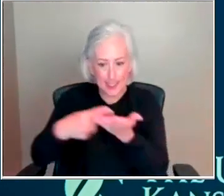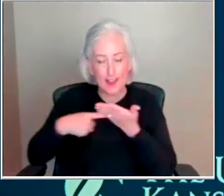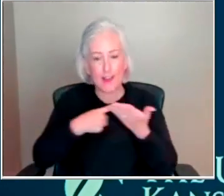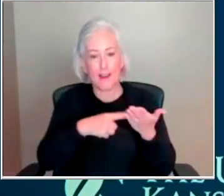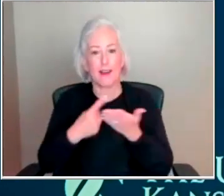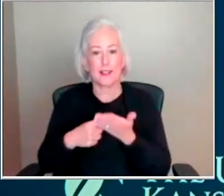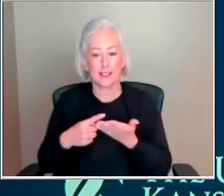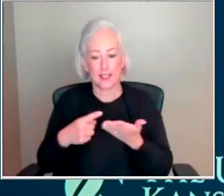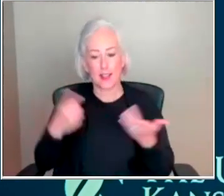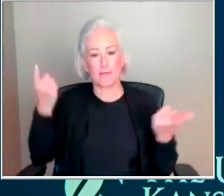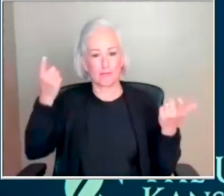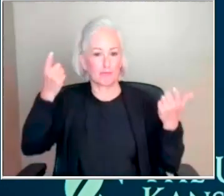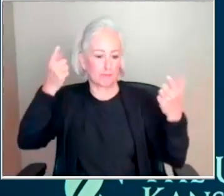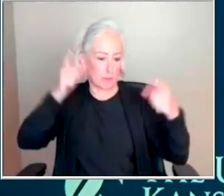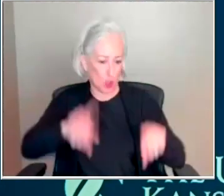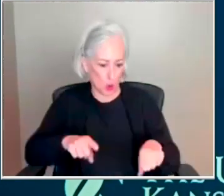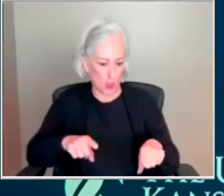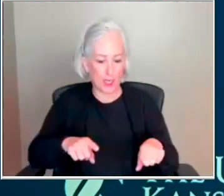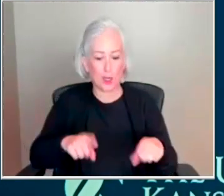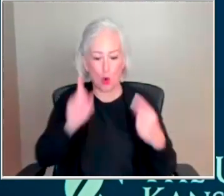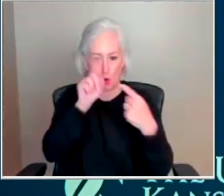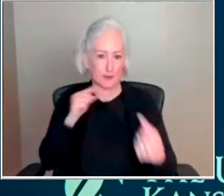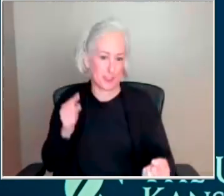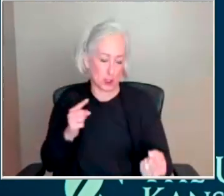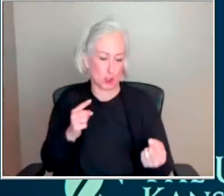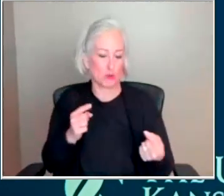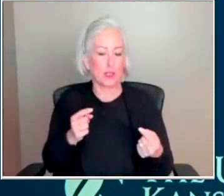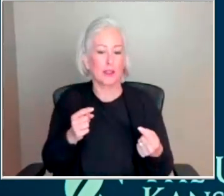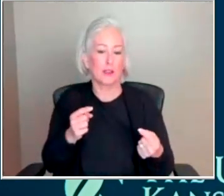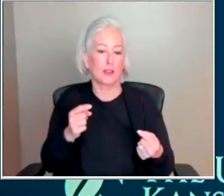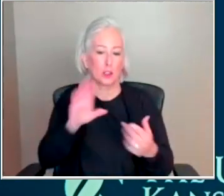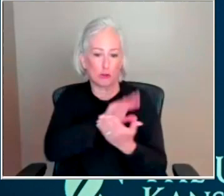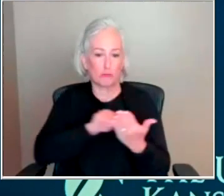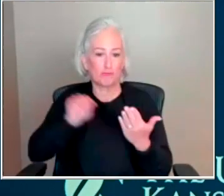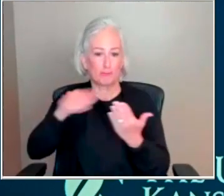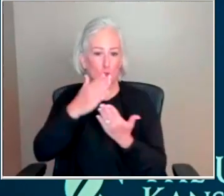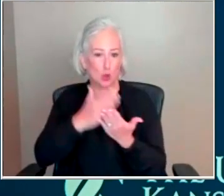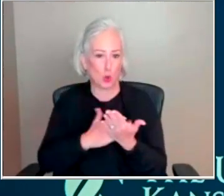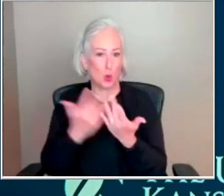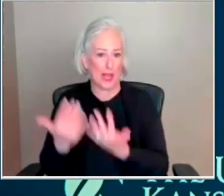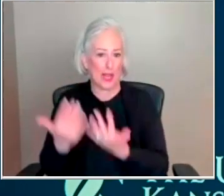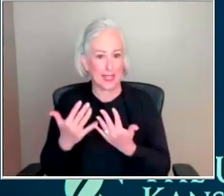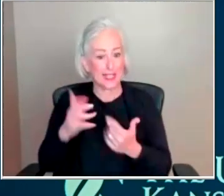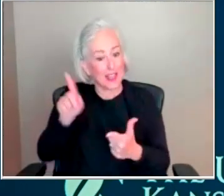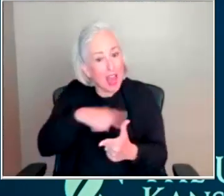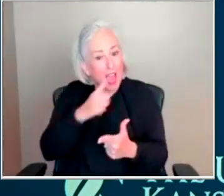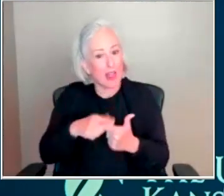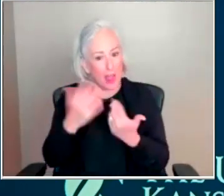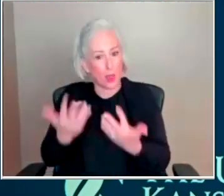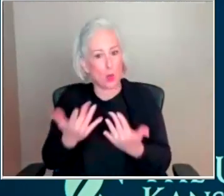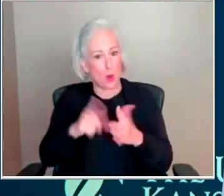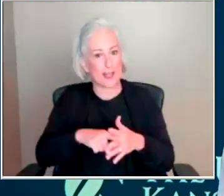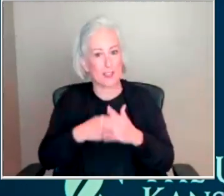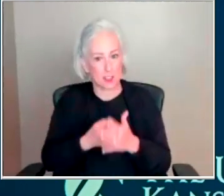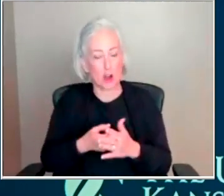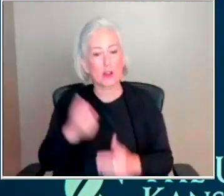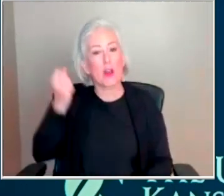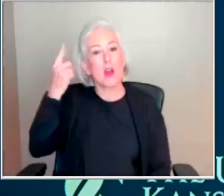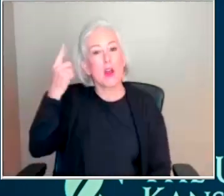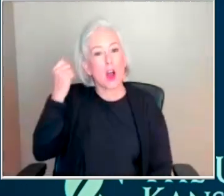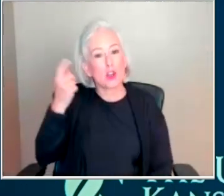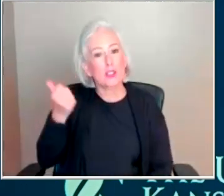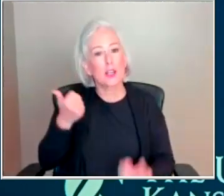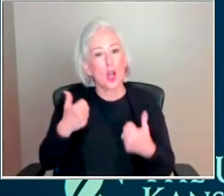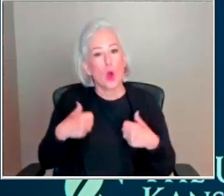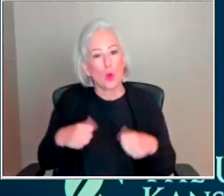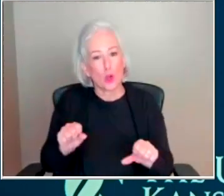waiting sort of begins. Yeah. And it's not like it's a passive process. The whole time through, we're trying to optimize and get